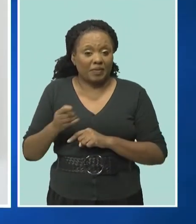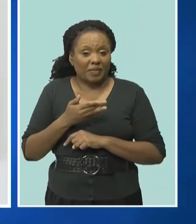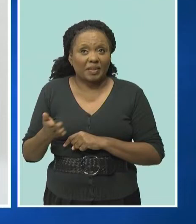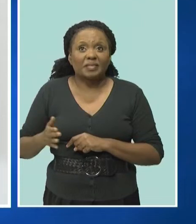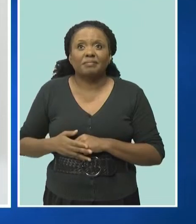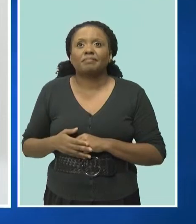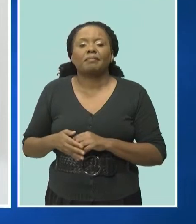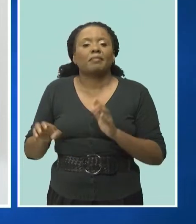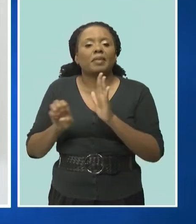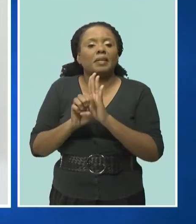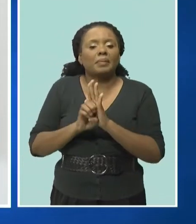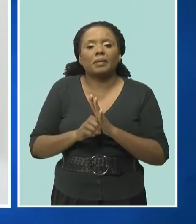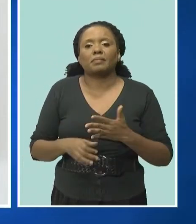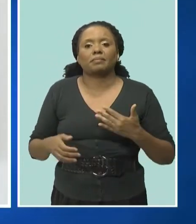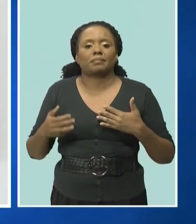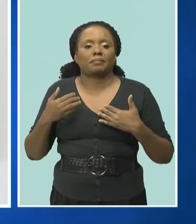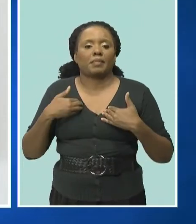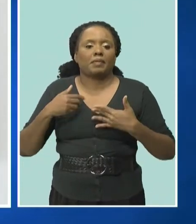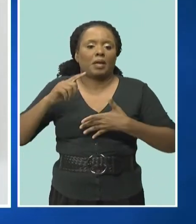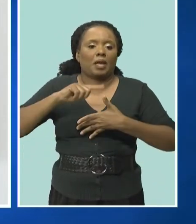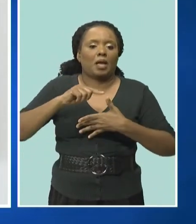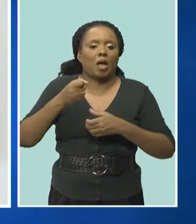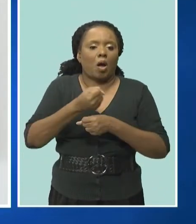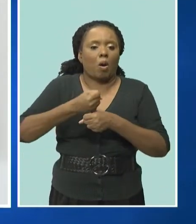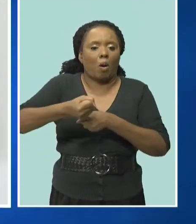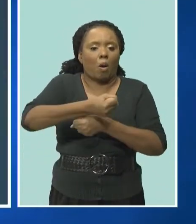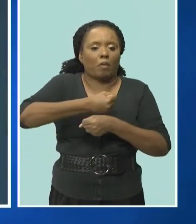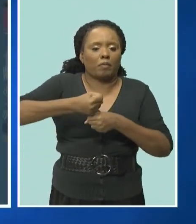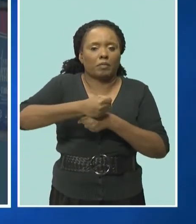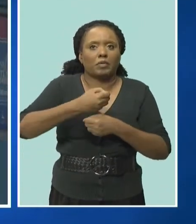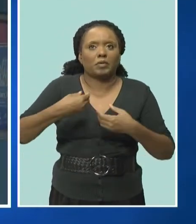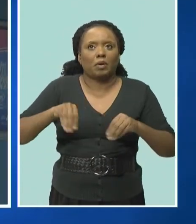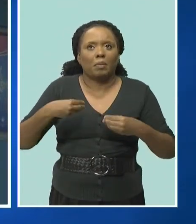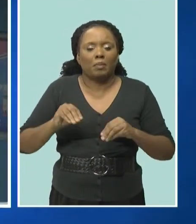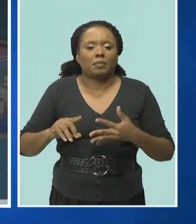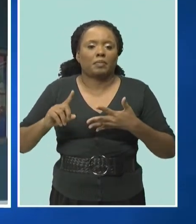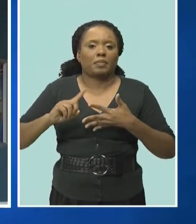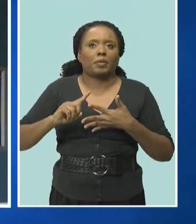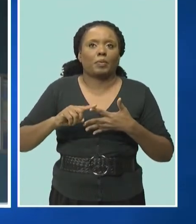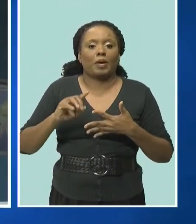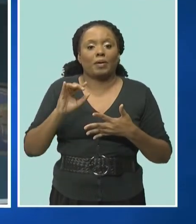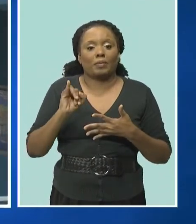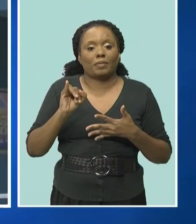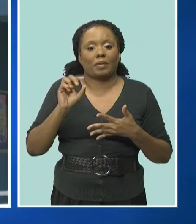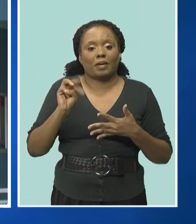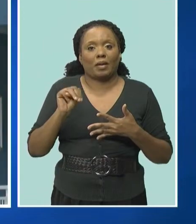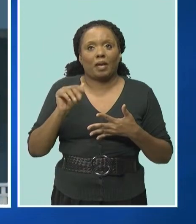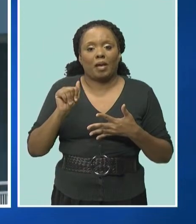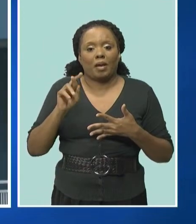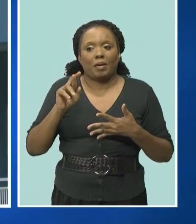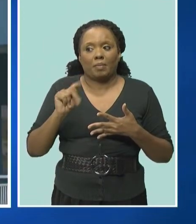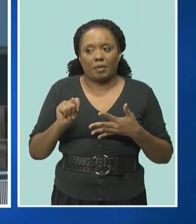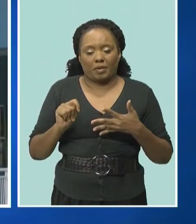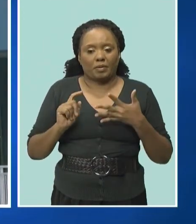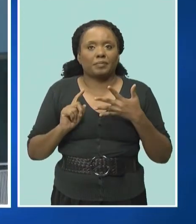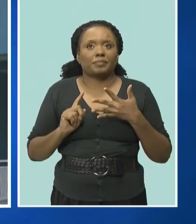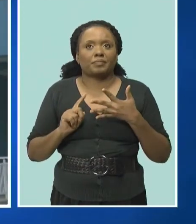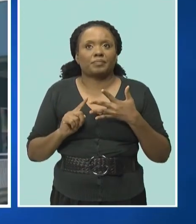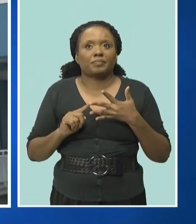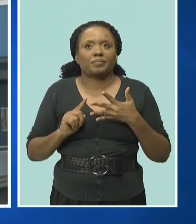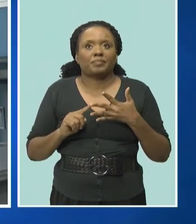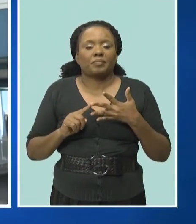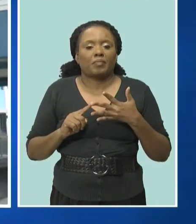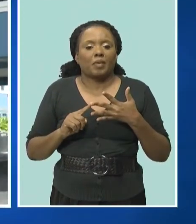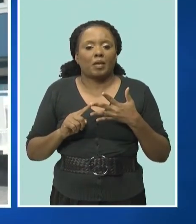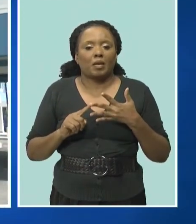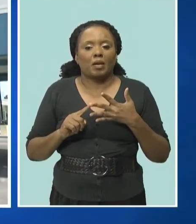coffee shop, Cafe Italia. We have a iMart pharmacy and Mini Mart. And we have Urgent Care